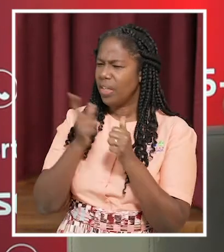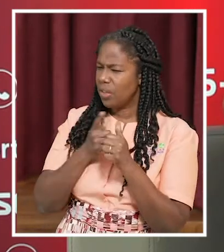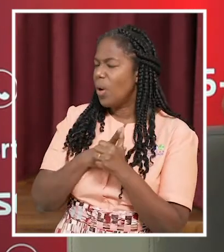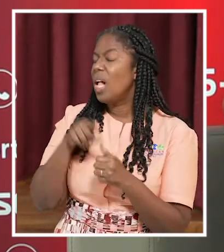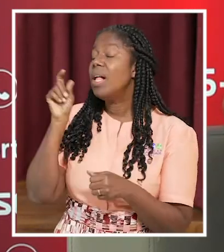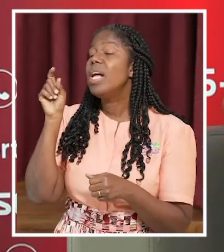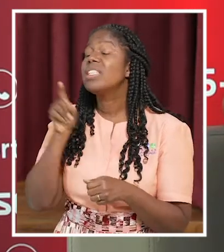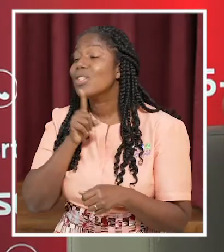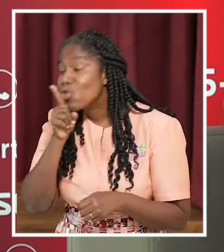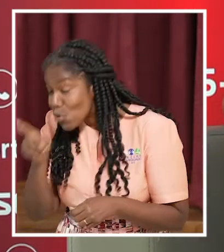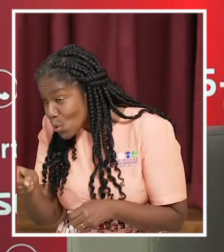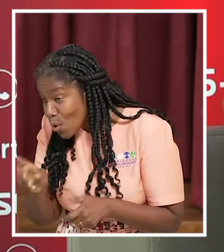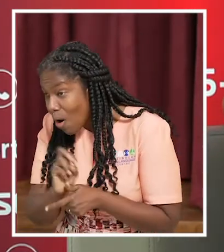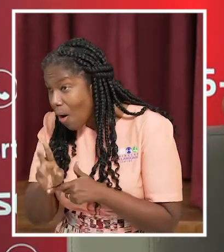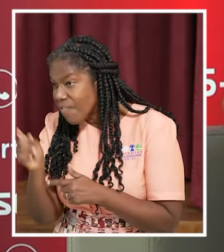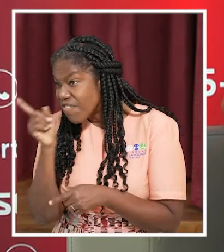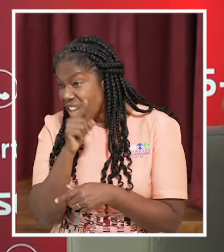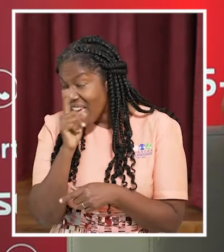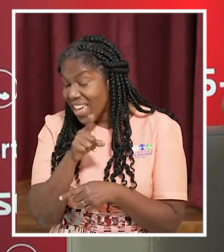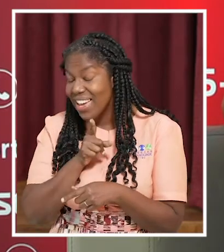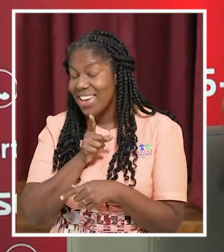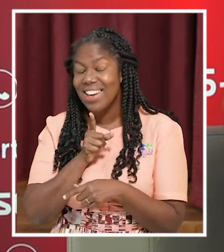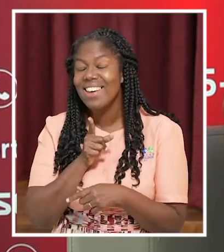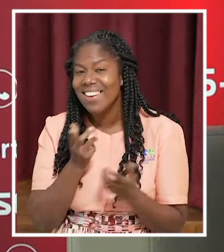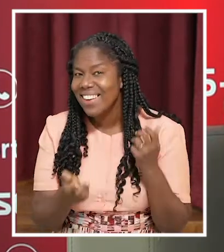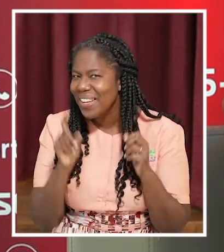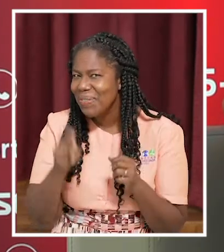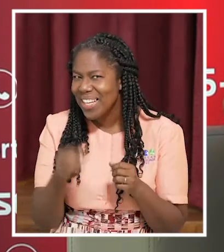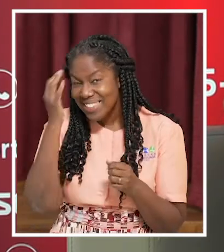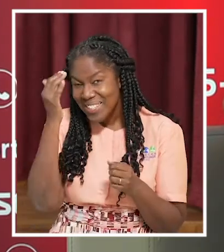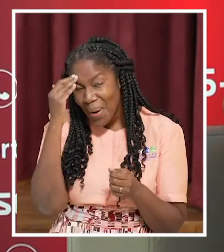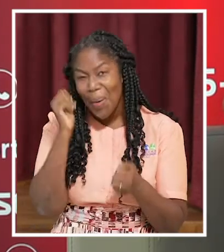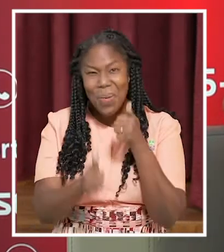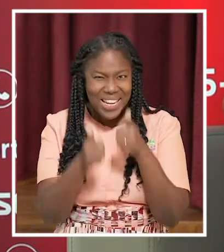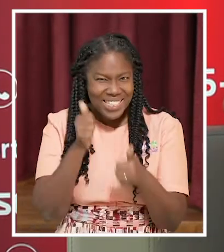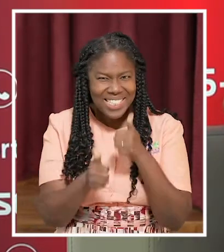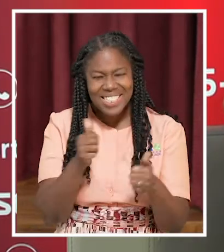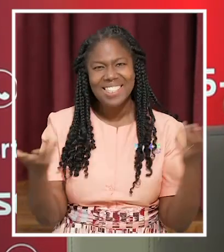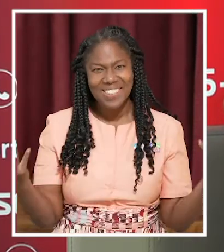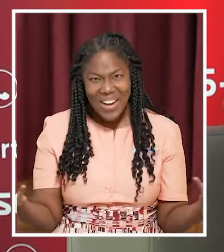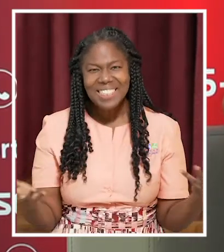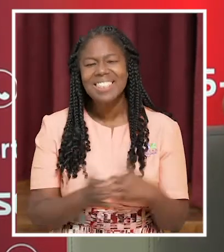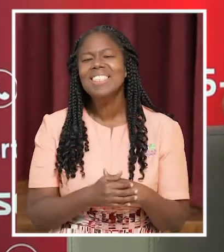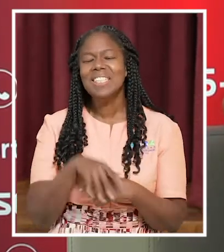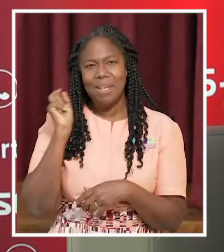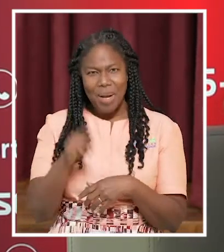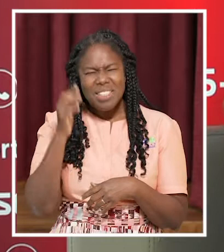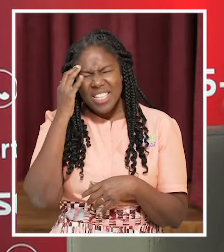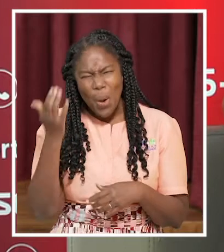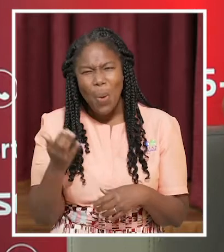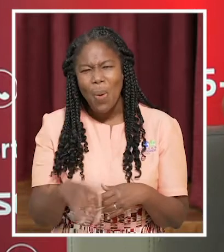see or hear. We need also to know that we may have our support system, similar to what Dr. Othello said. You may have